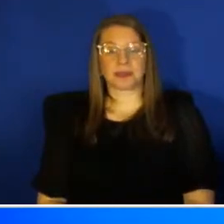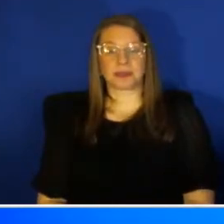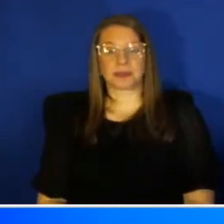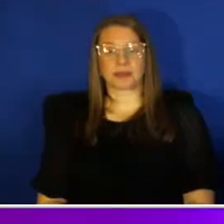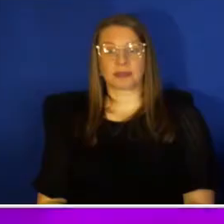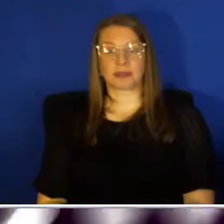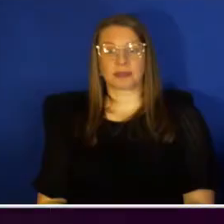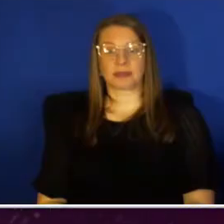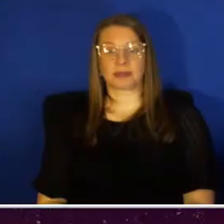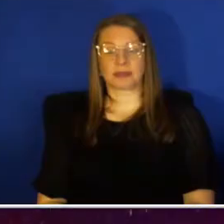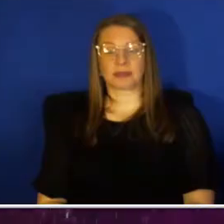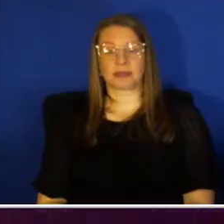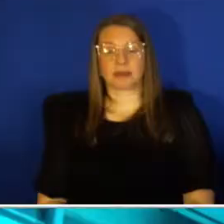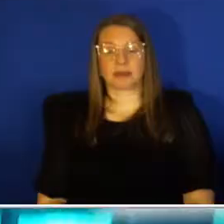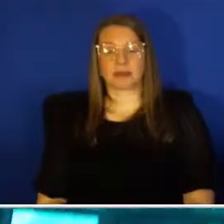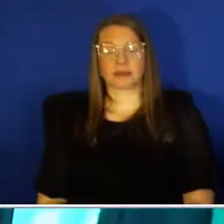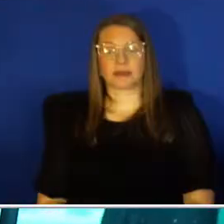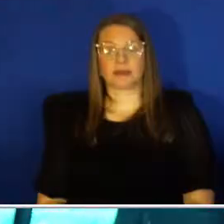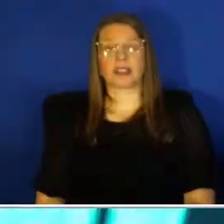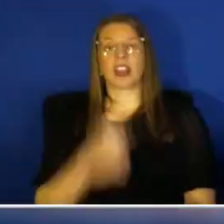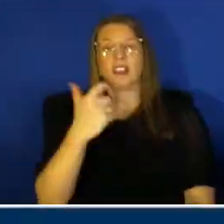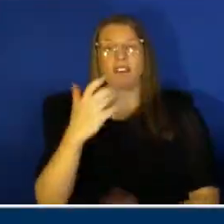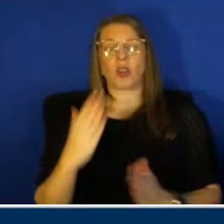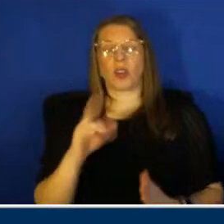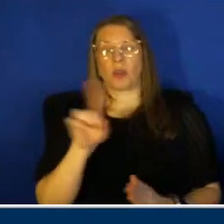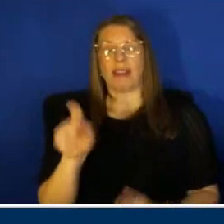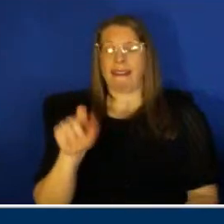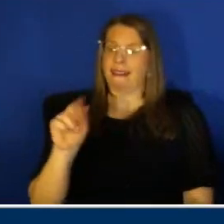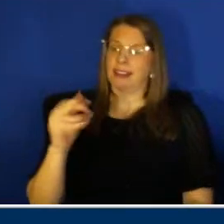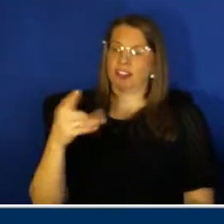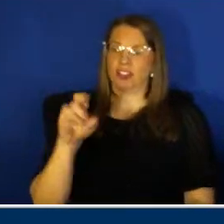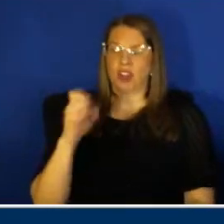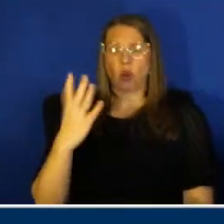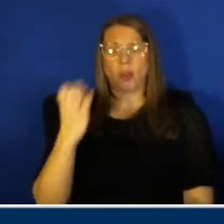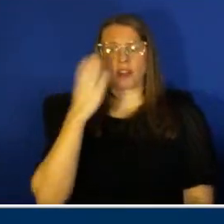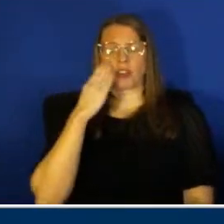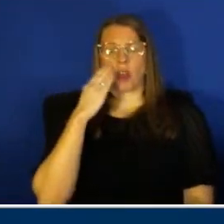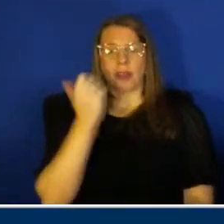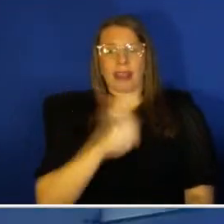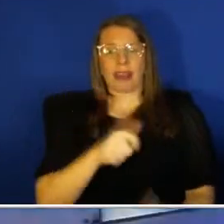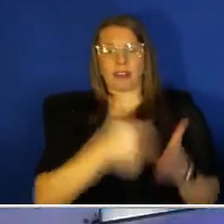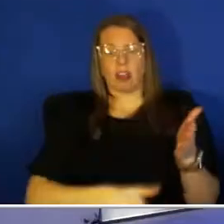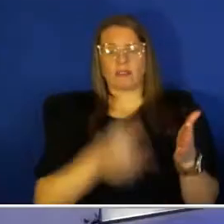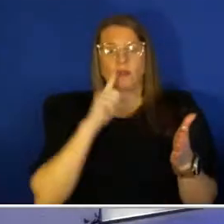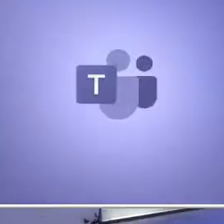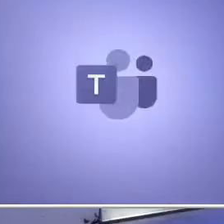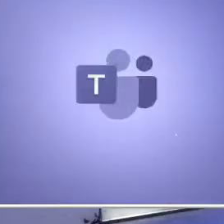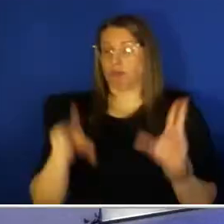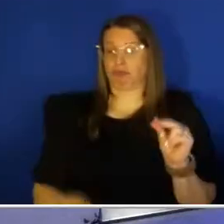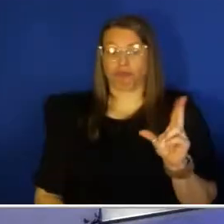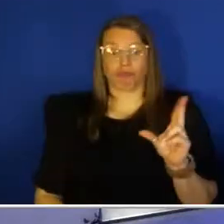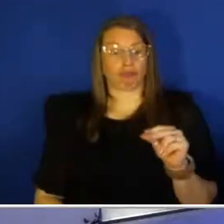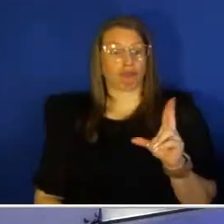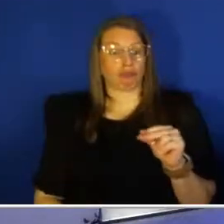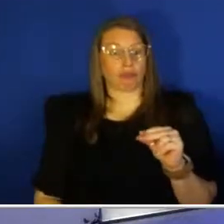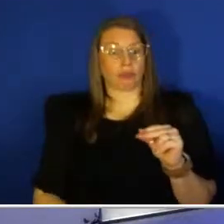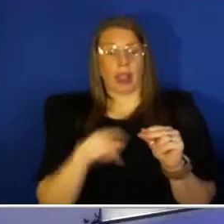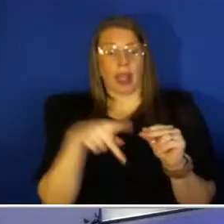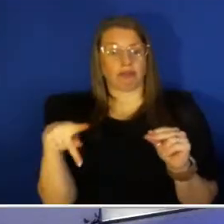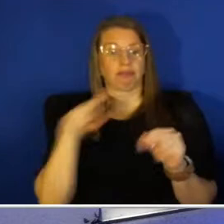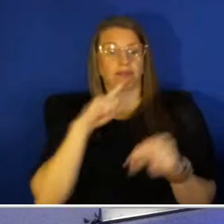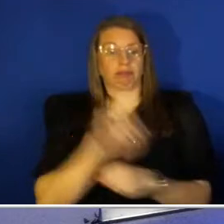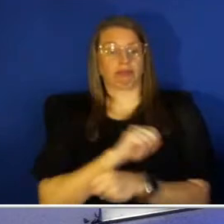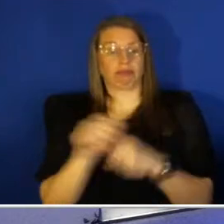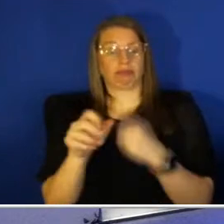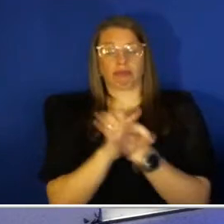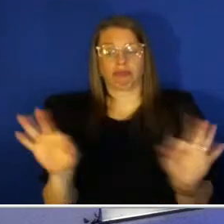Let's get to our viewer questions. Angie wants to know, is there any charge for the app? No, the app is absolutely free.